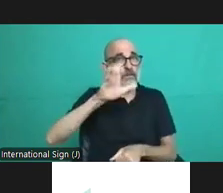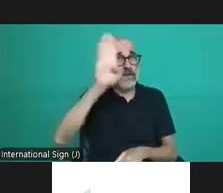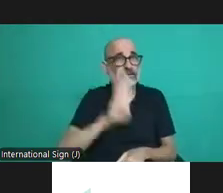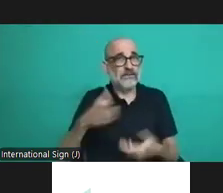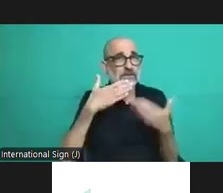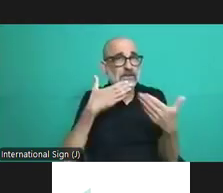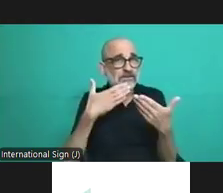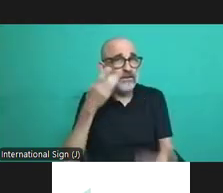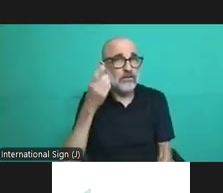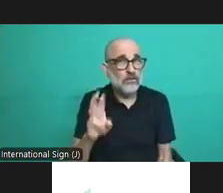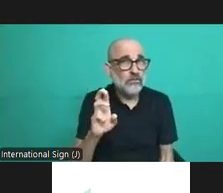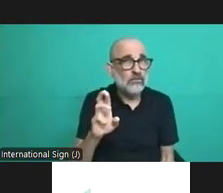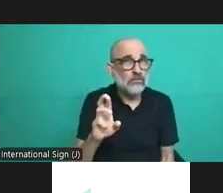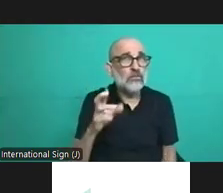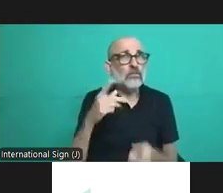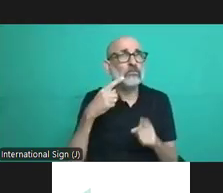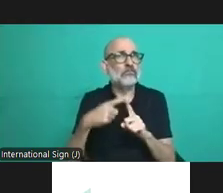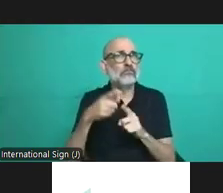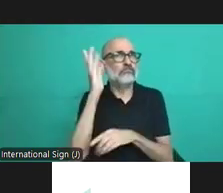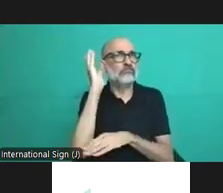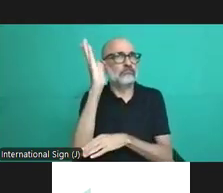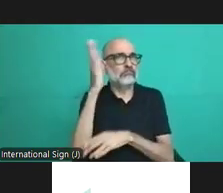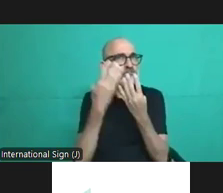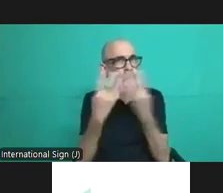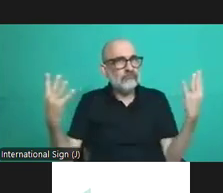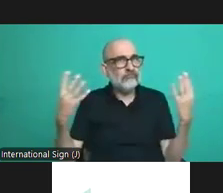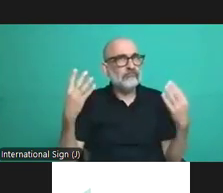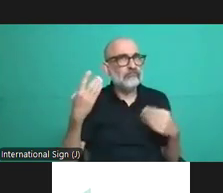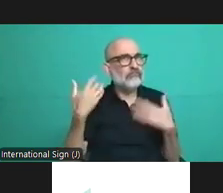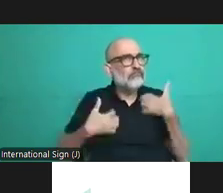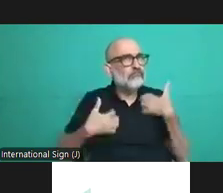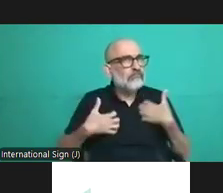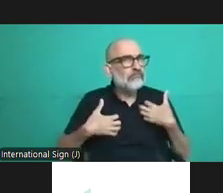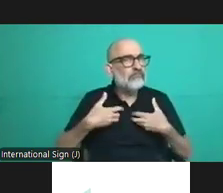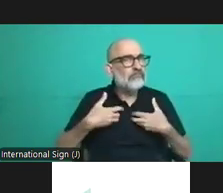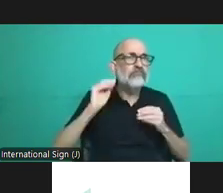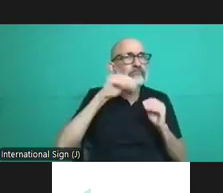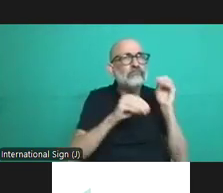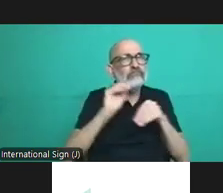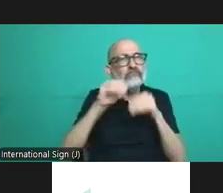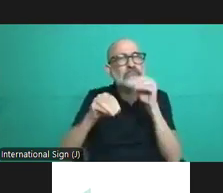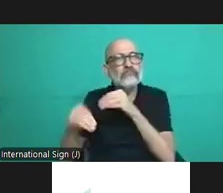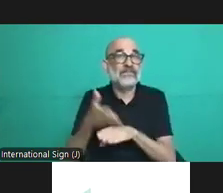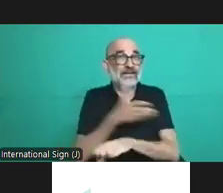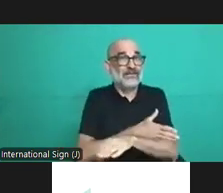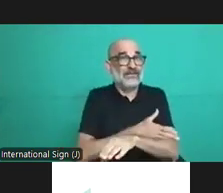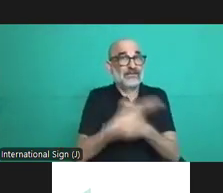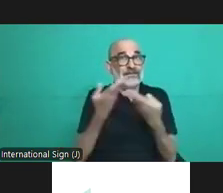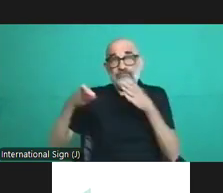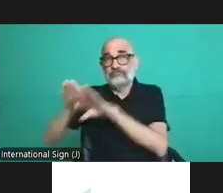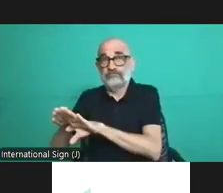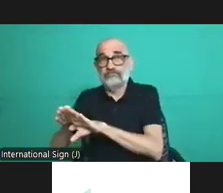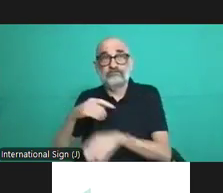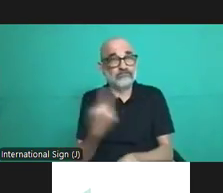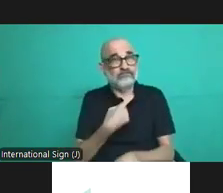So before moving on with this closing section, we would like to remind you that the recording of this event is being recorded, as